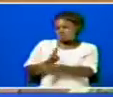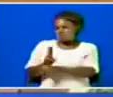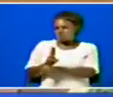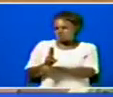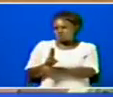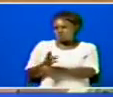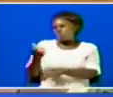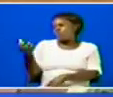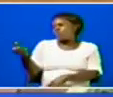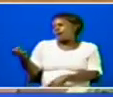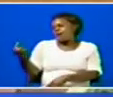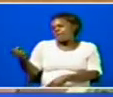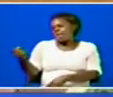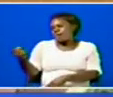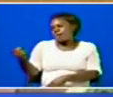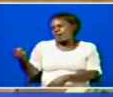kwa ugali,